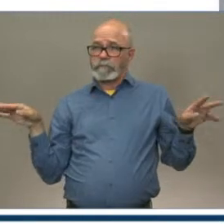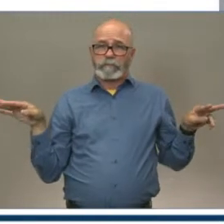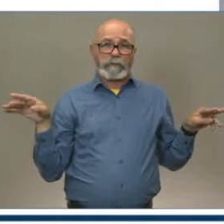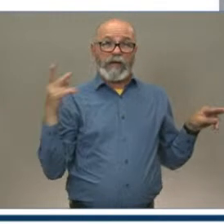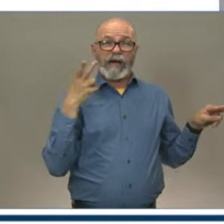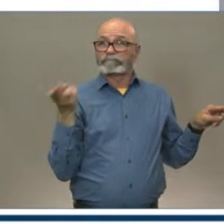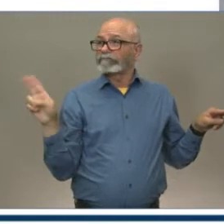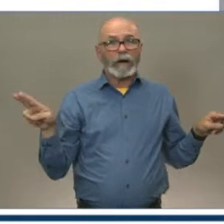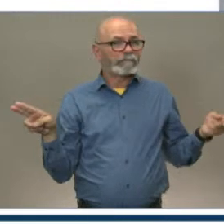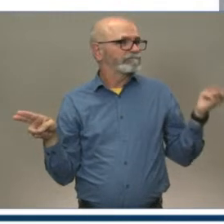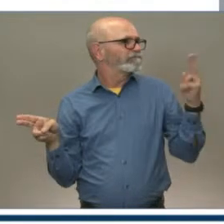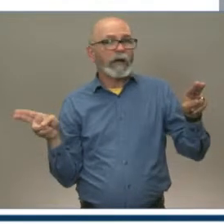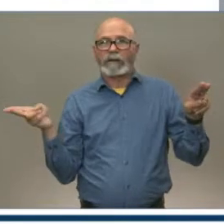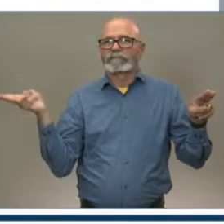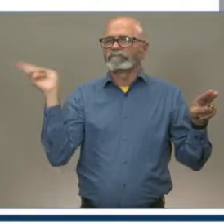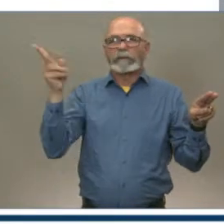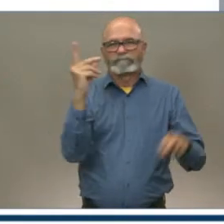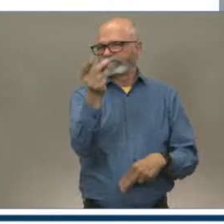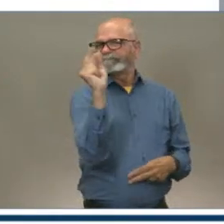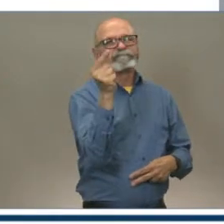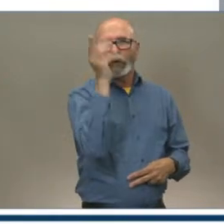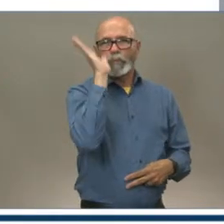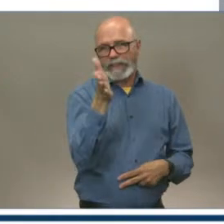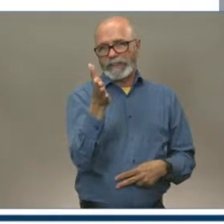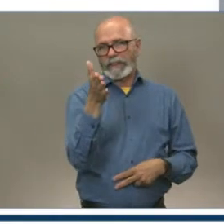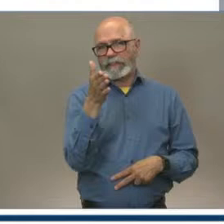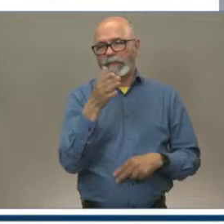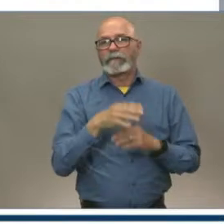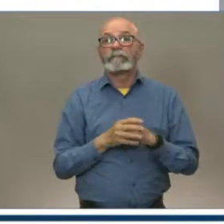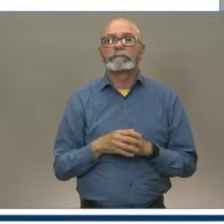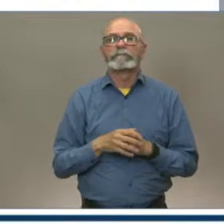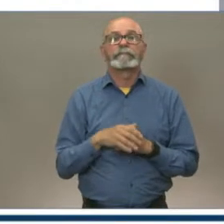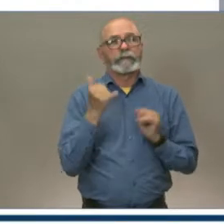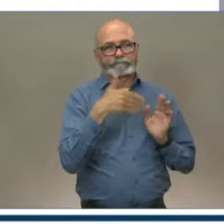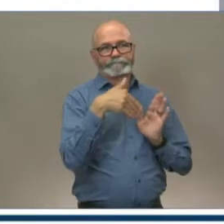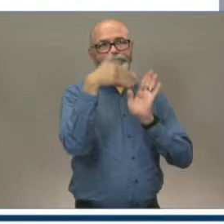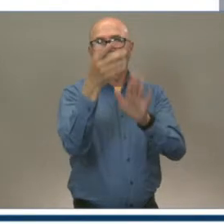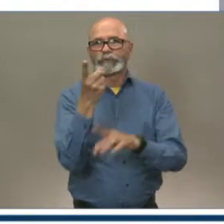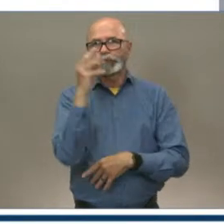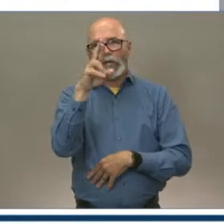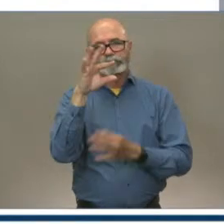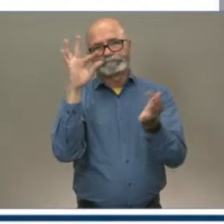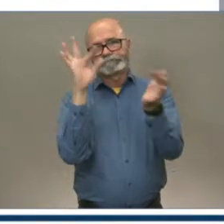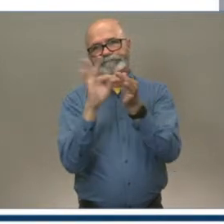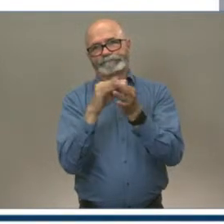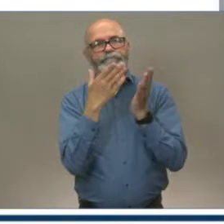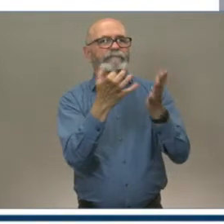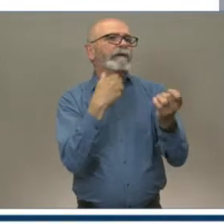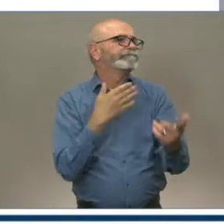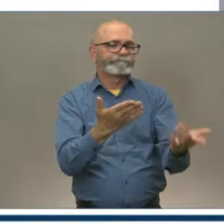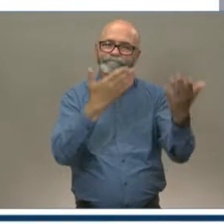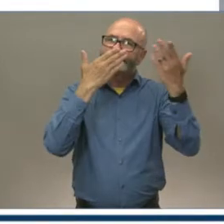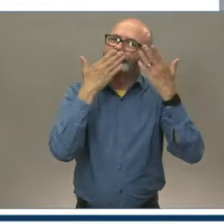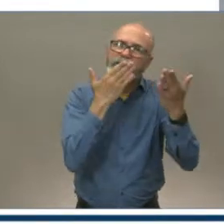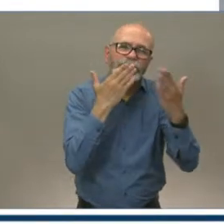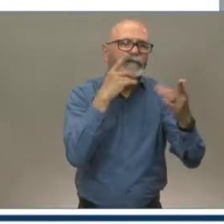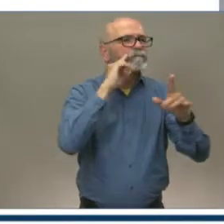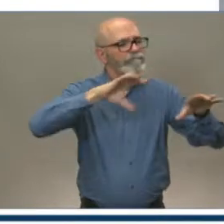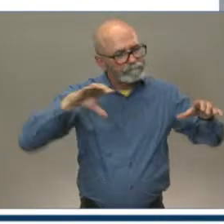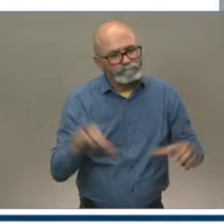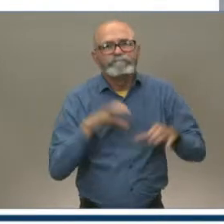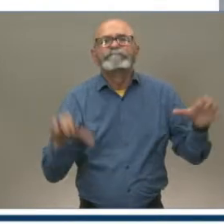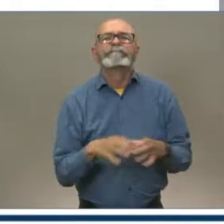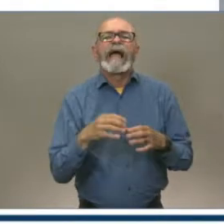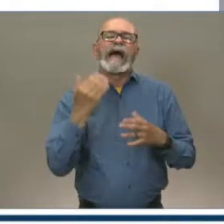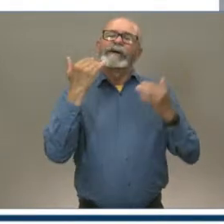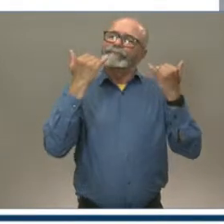quickly. Dr. Strang, I'm going to turn it over to you, and I just want to continuously thank you for the work that you're doing, especially